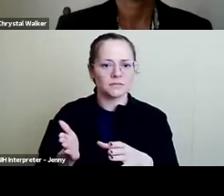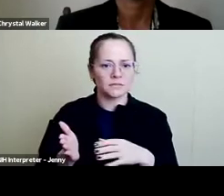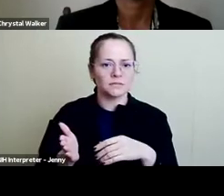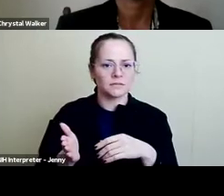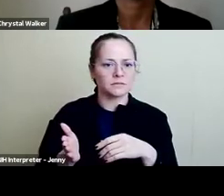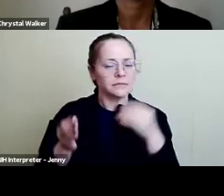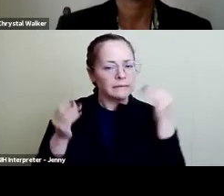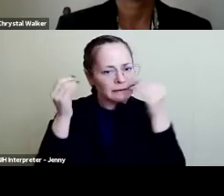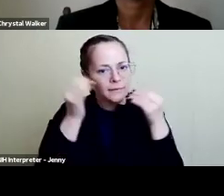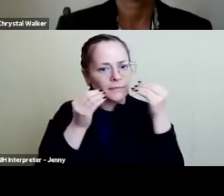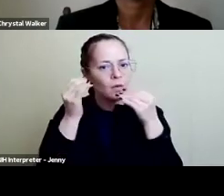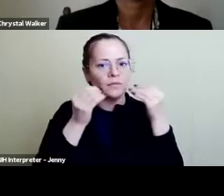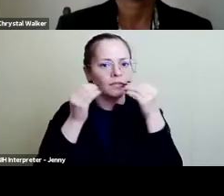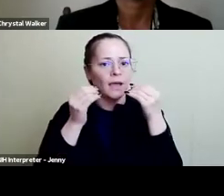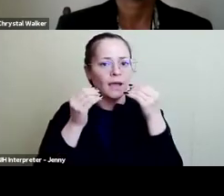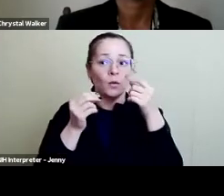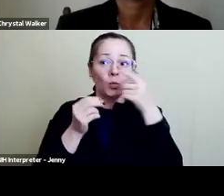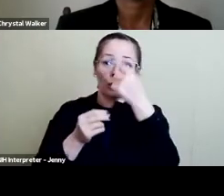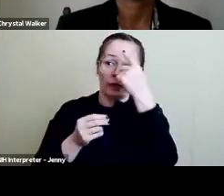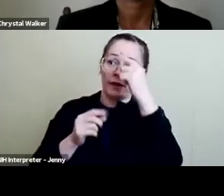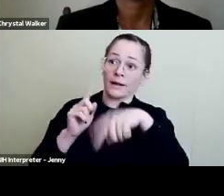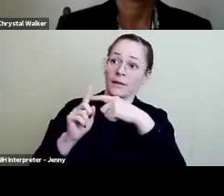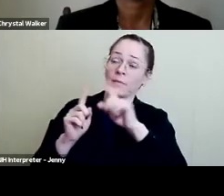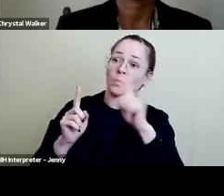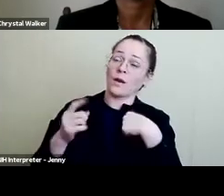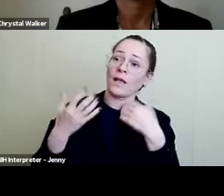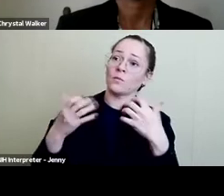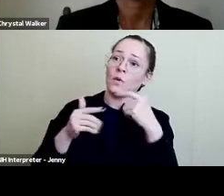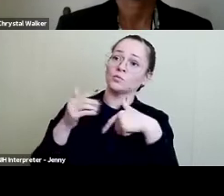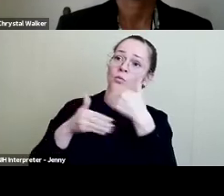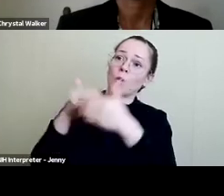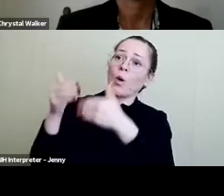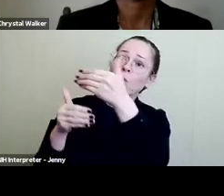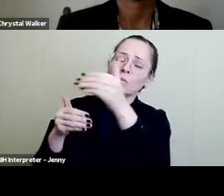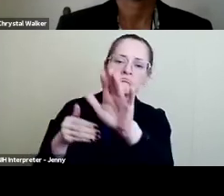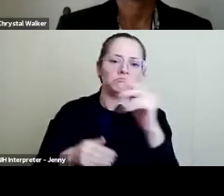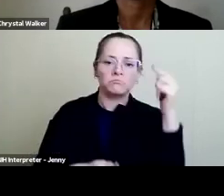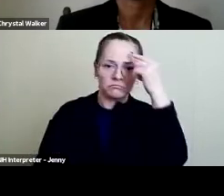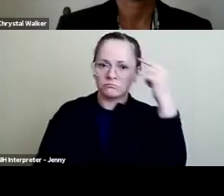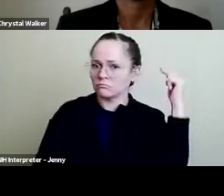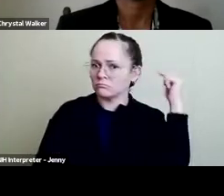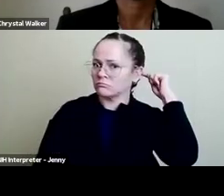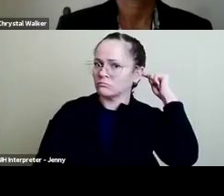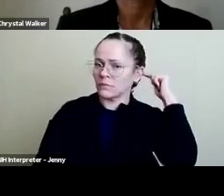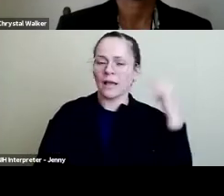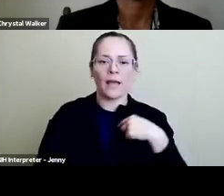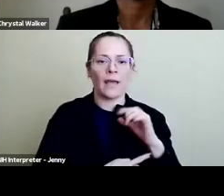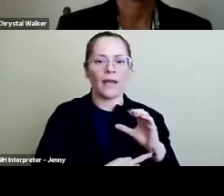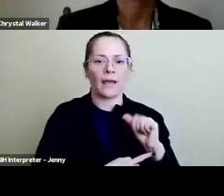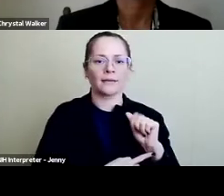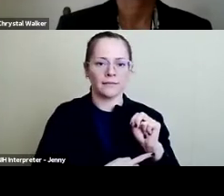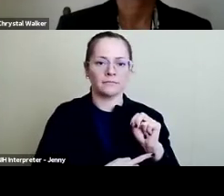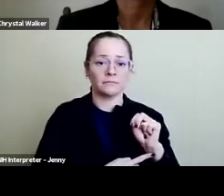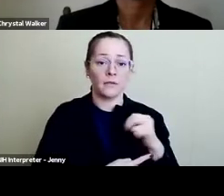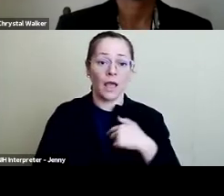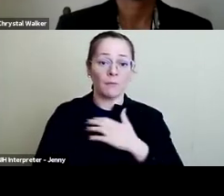to think about as you're thinking about where is it that you want to go. Know that you can do it. Where there's a will, there's a way. It